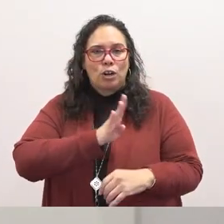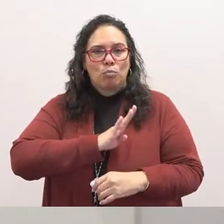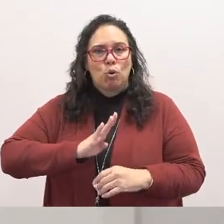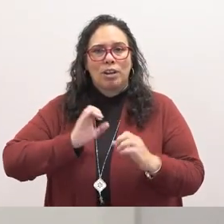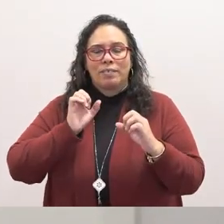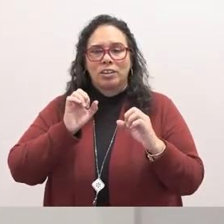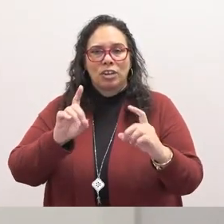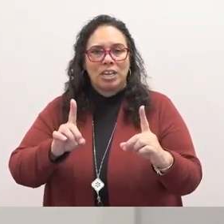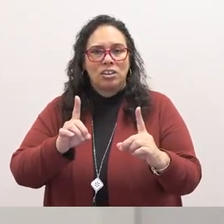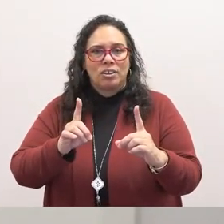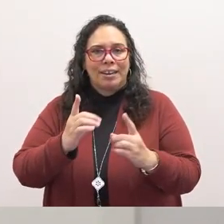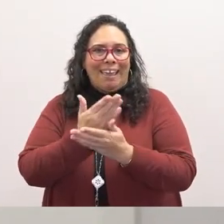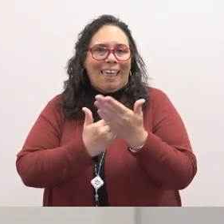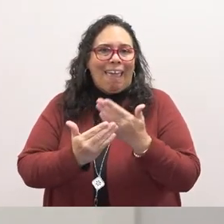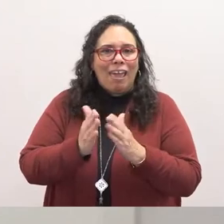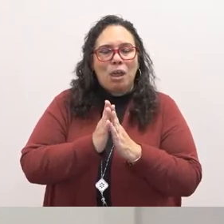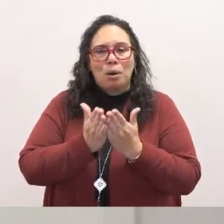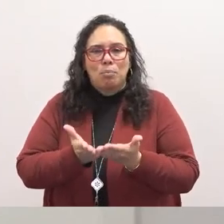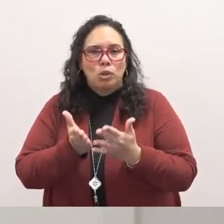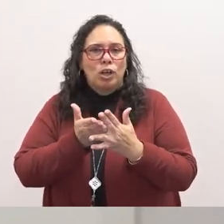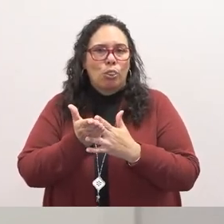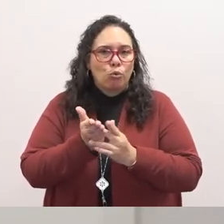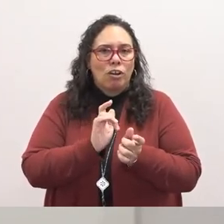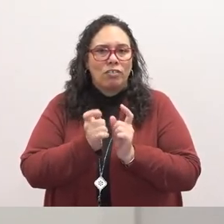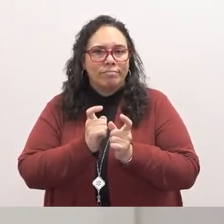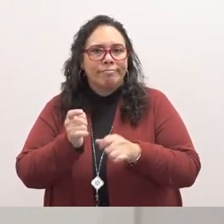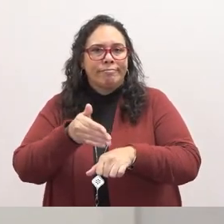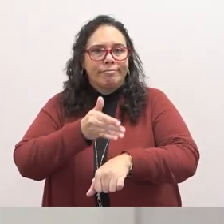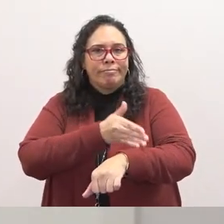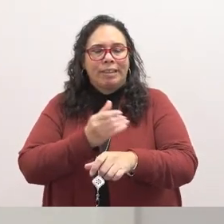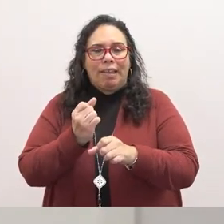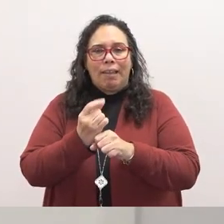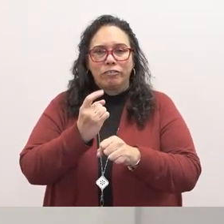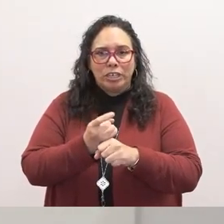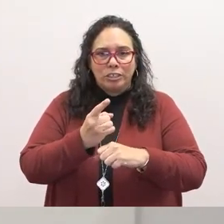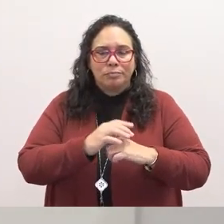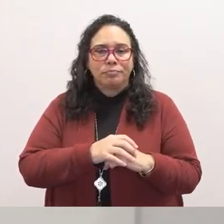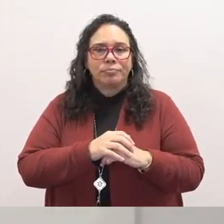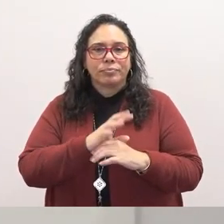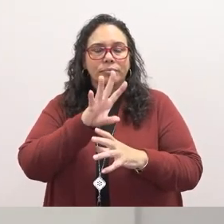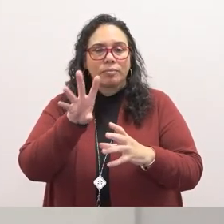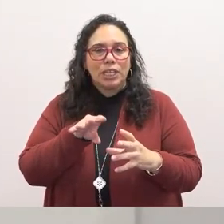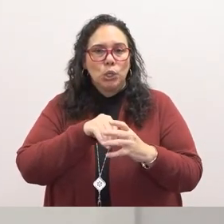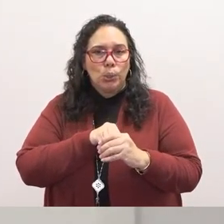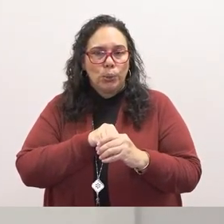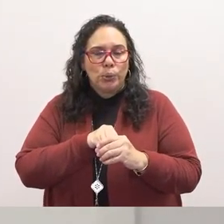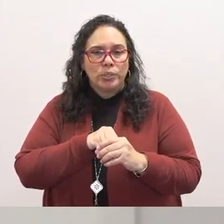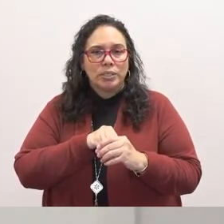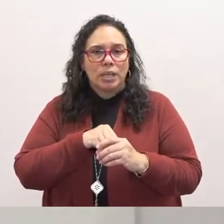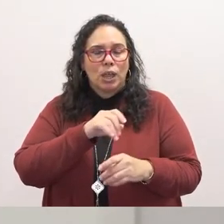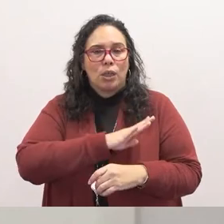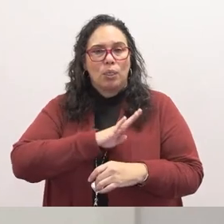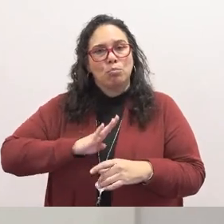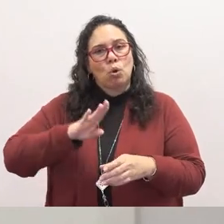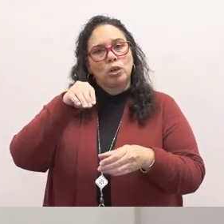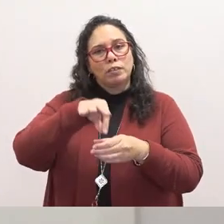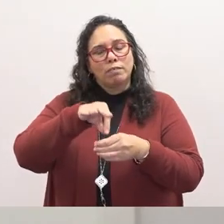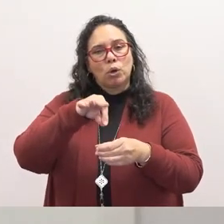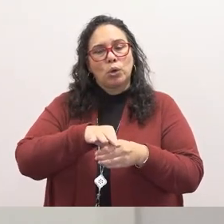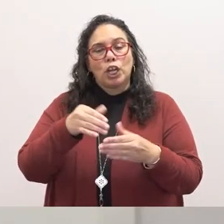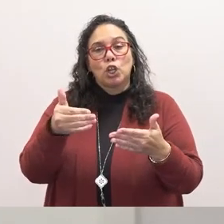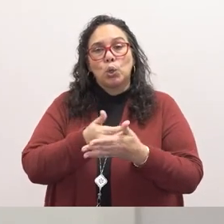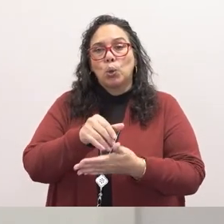Education handbook that has actually gone through a revision or an update each year. It included the board's vote on new bylaws